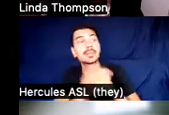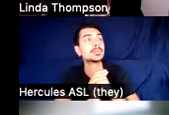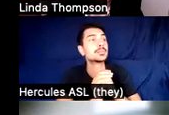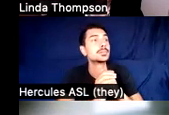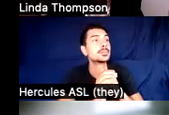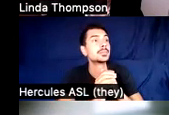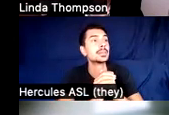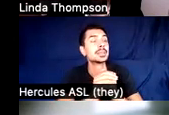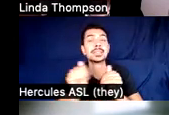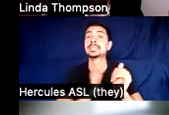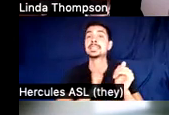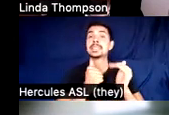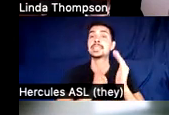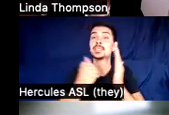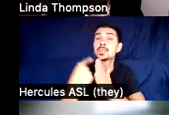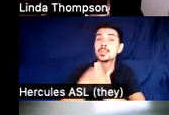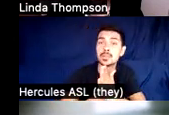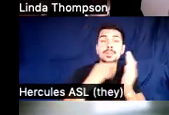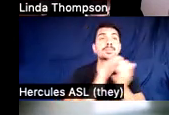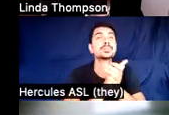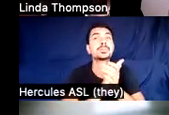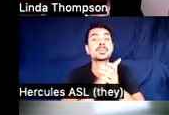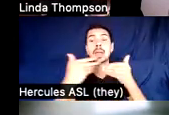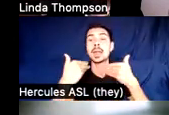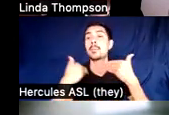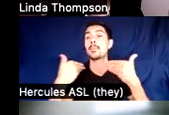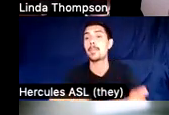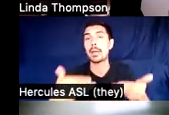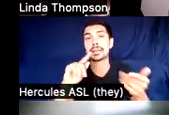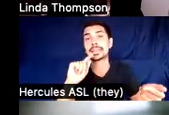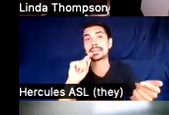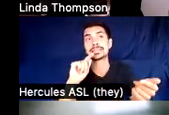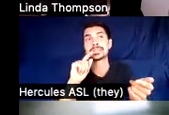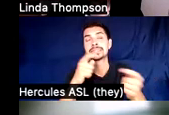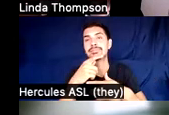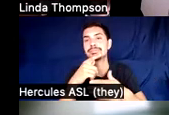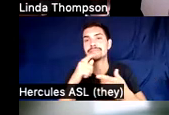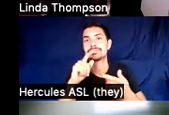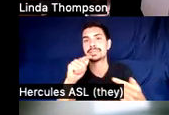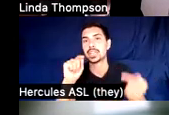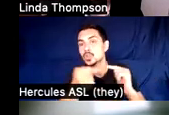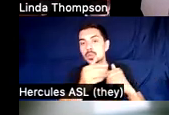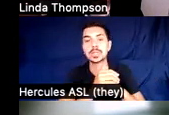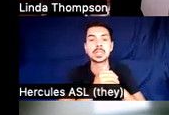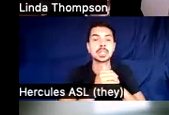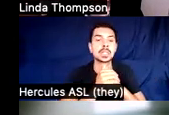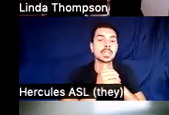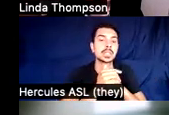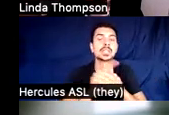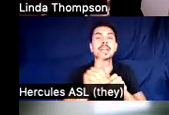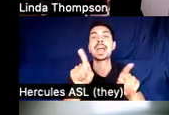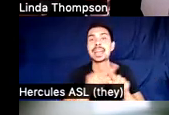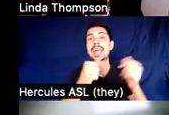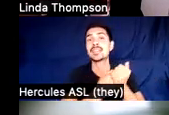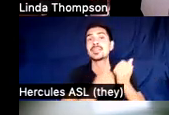or serious bodily injury that your office has been involved in as advocates, you do want to